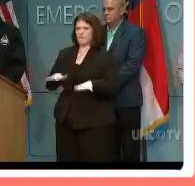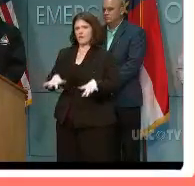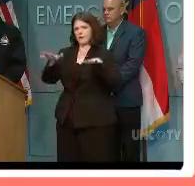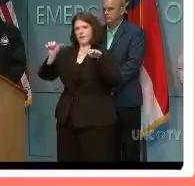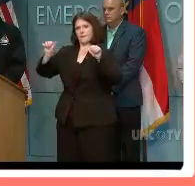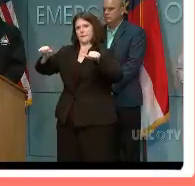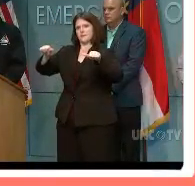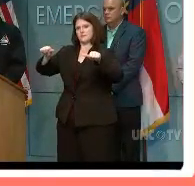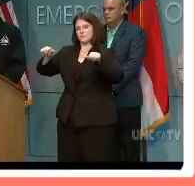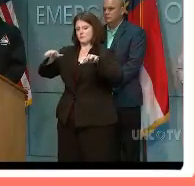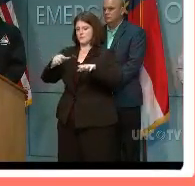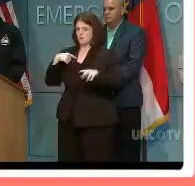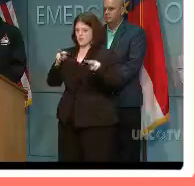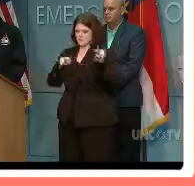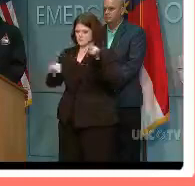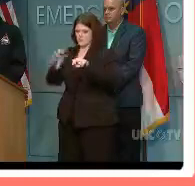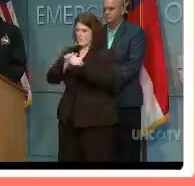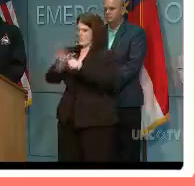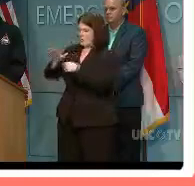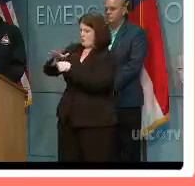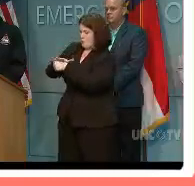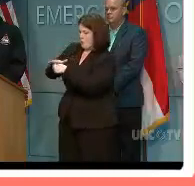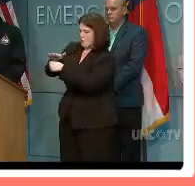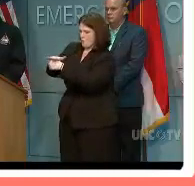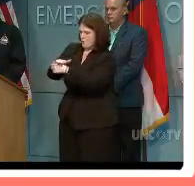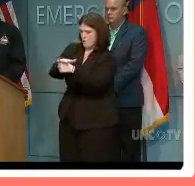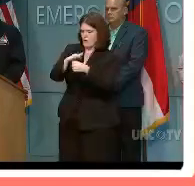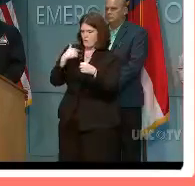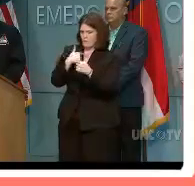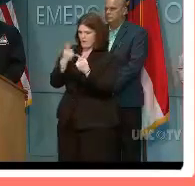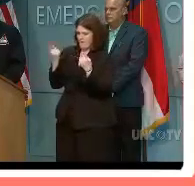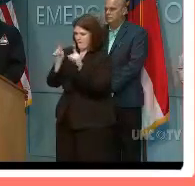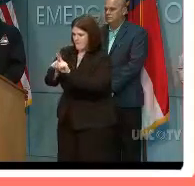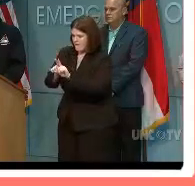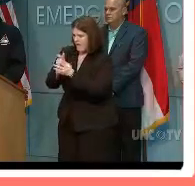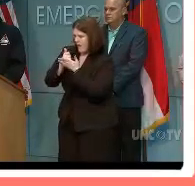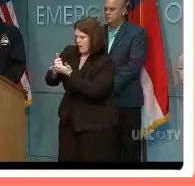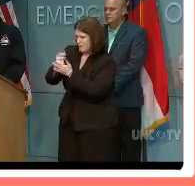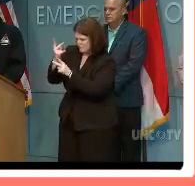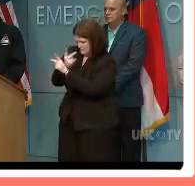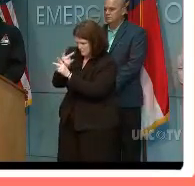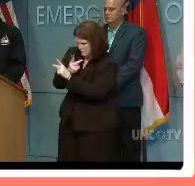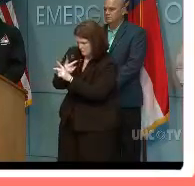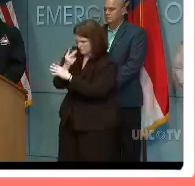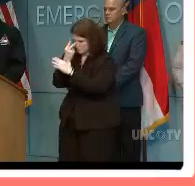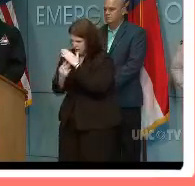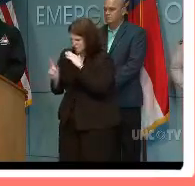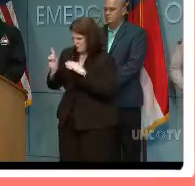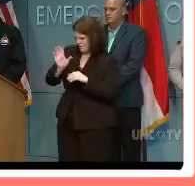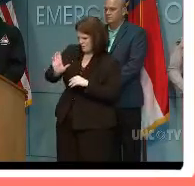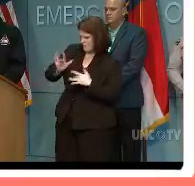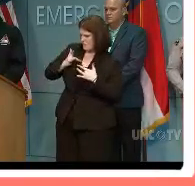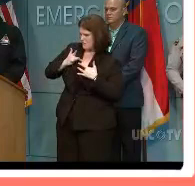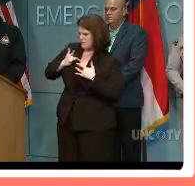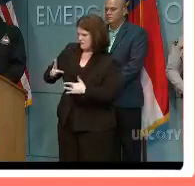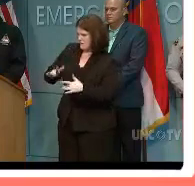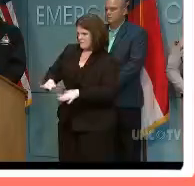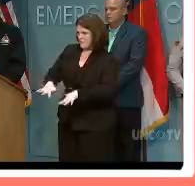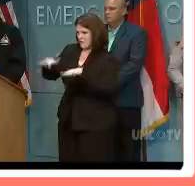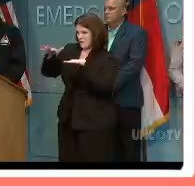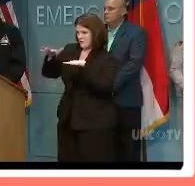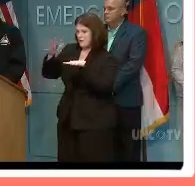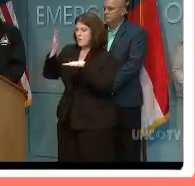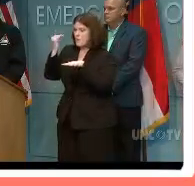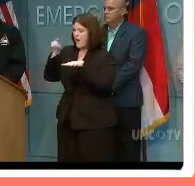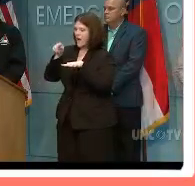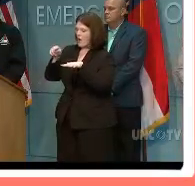able to work with the local governments to help them be able to predict where flooding will be, so that they can